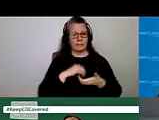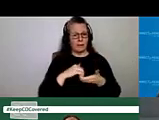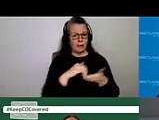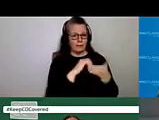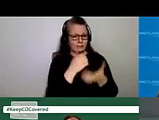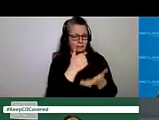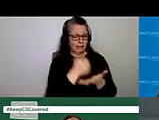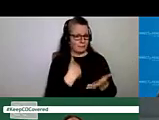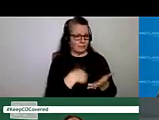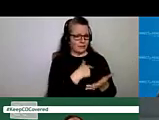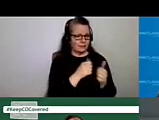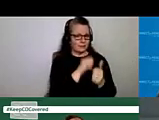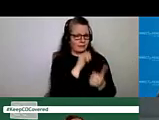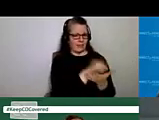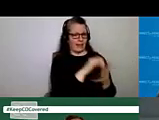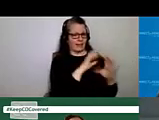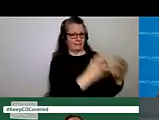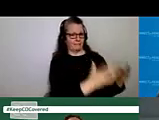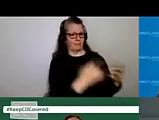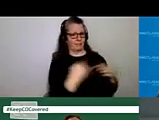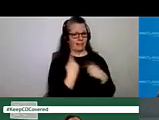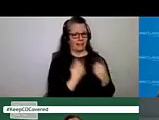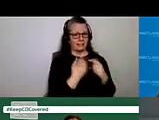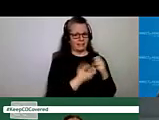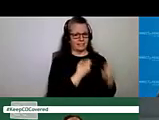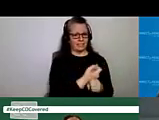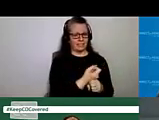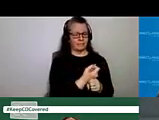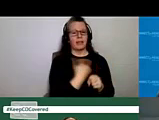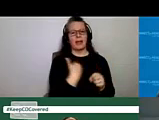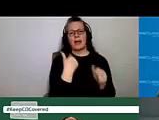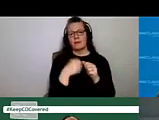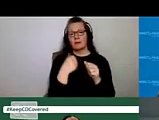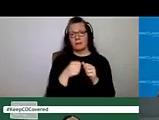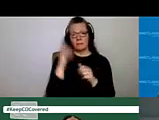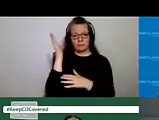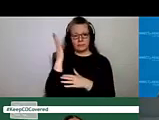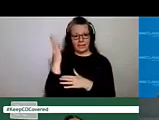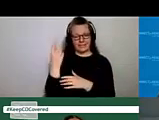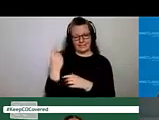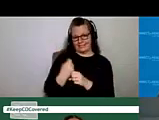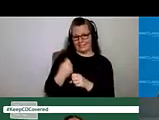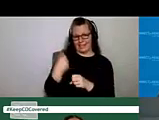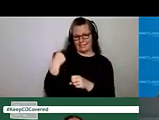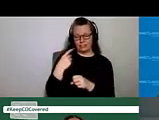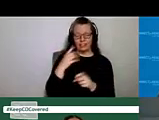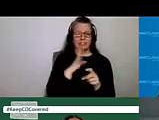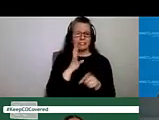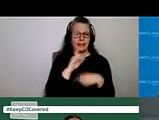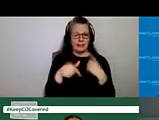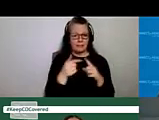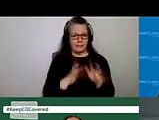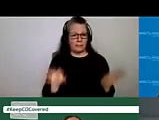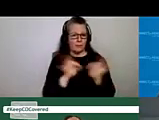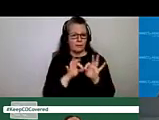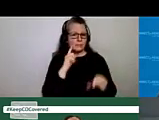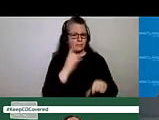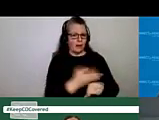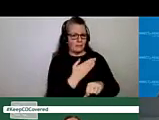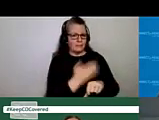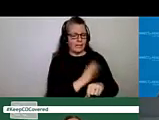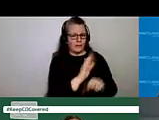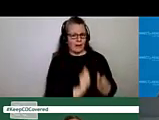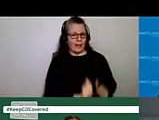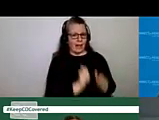us with this effort over the last year. I remember presenting at this last year and talking about the importance of update your address. We've